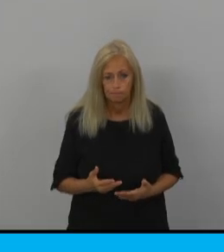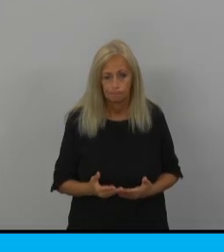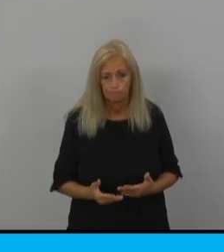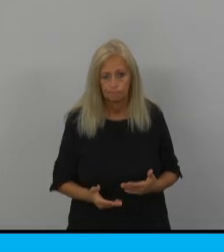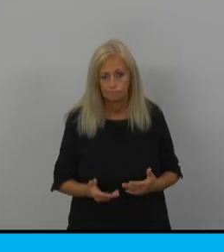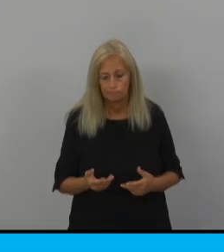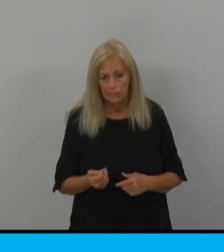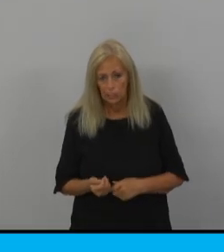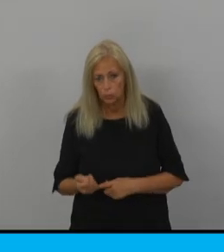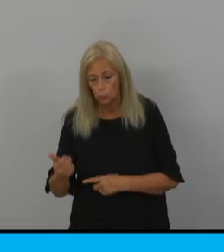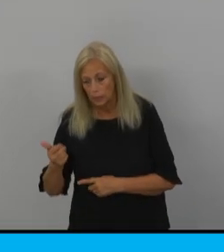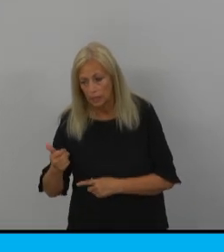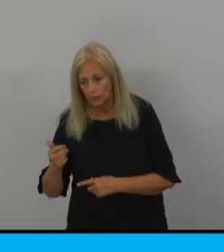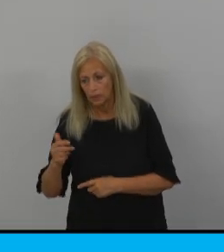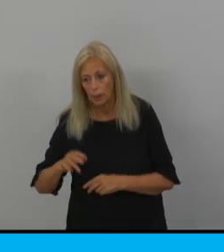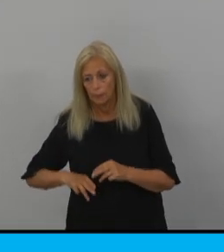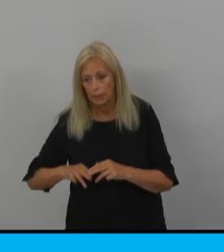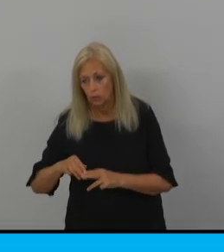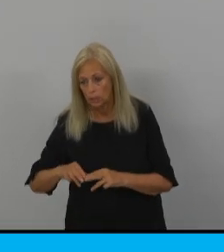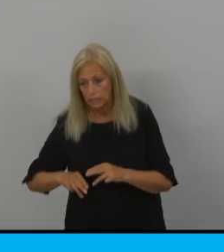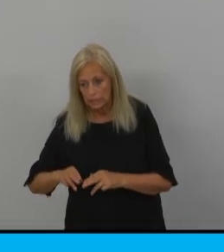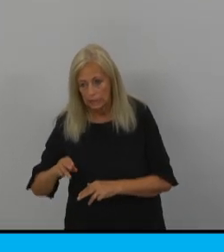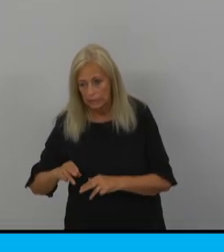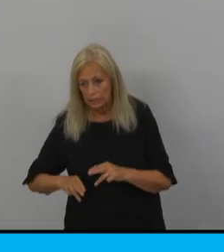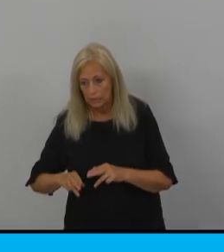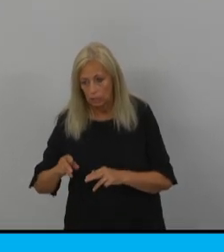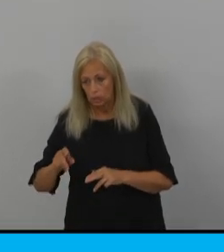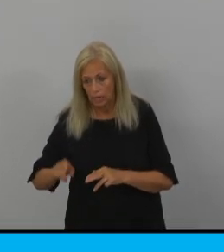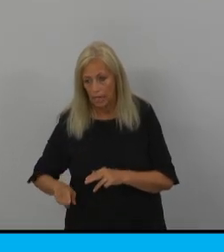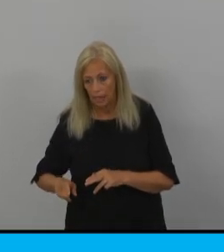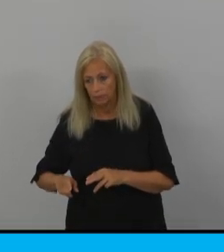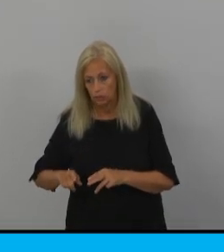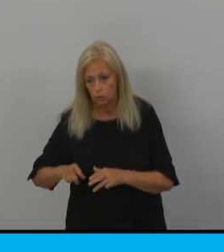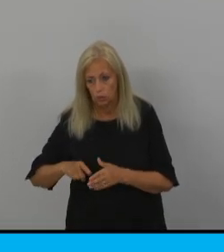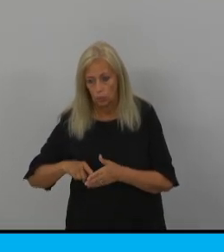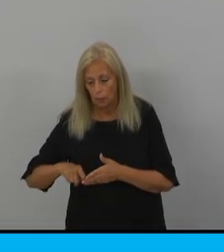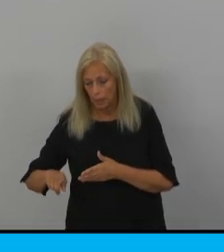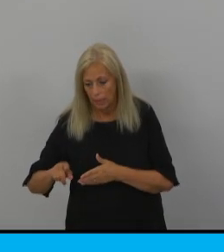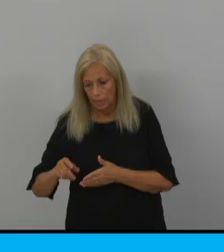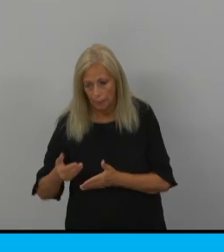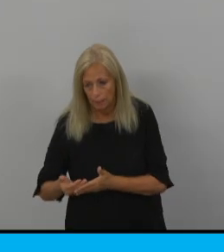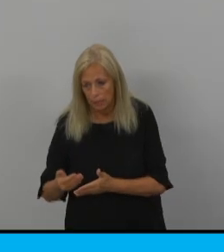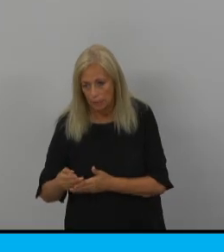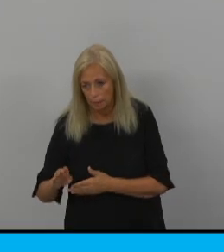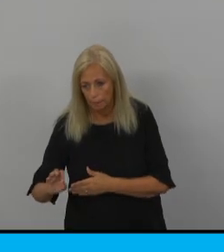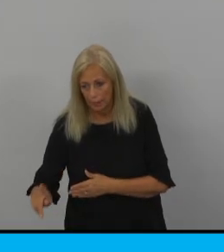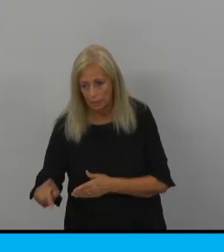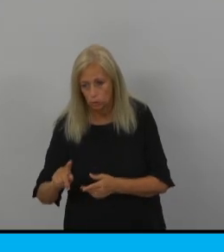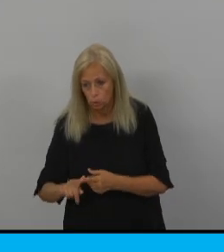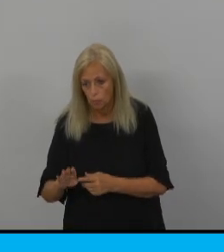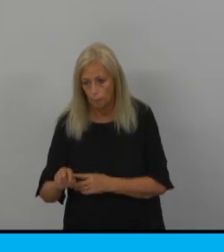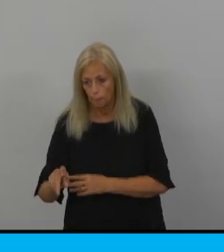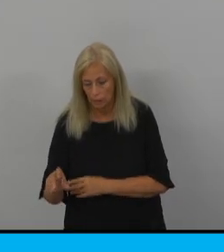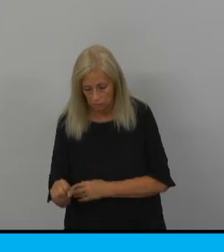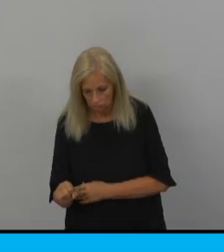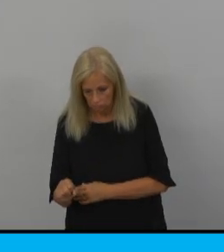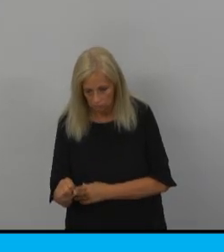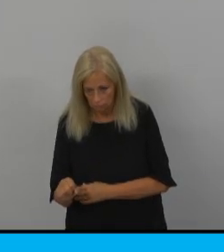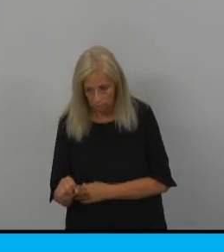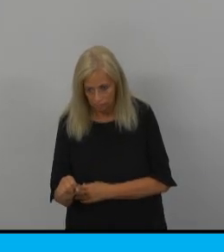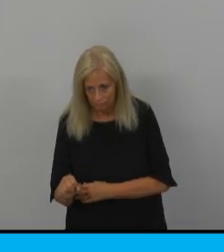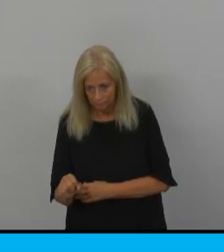get rid of one of those buildings, that you would have to pay money back to the bonds